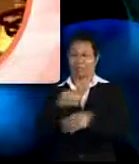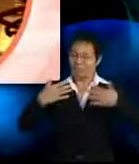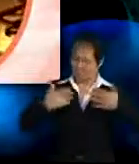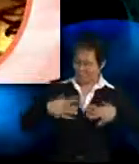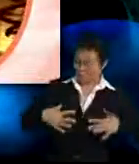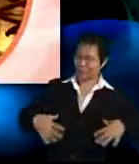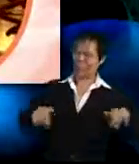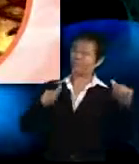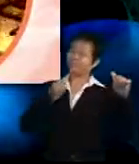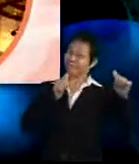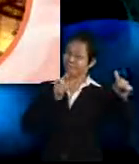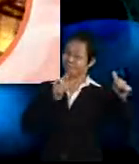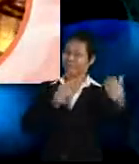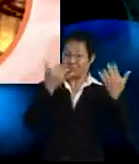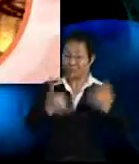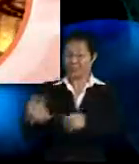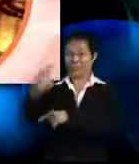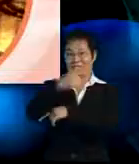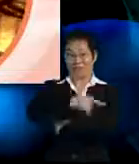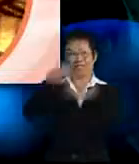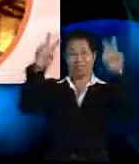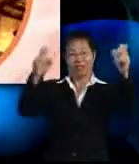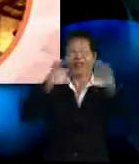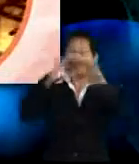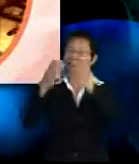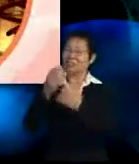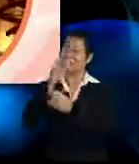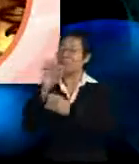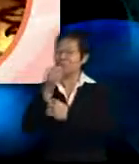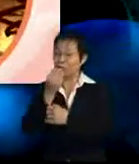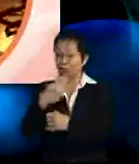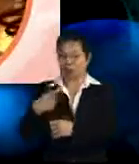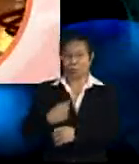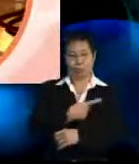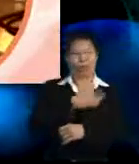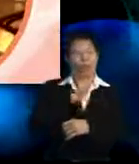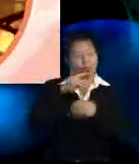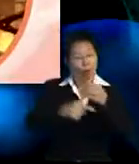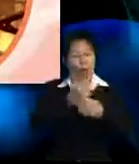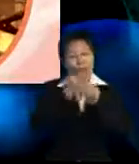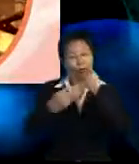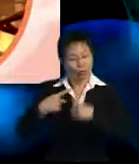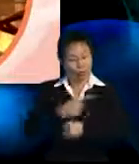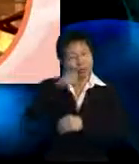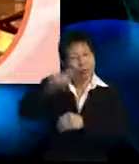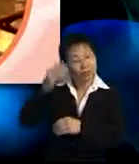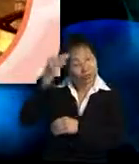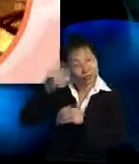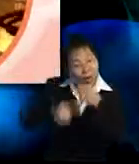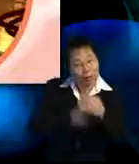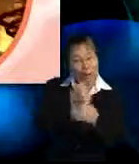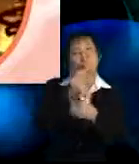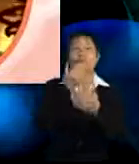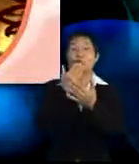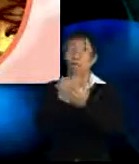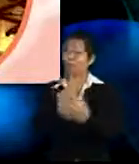well. Today's topic is classes of food. When we talk about food, we must first know about